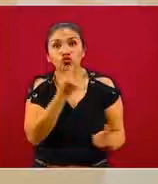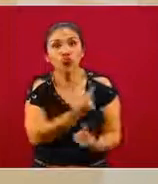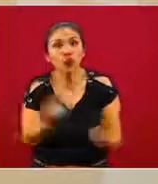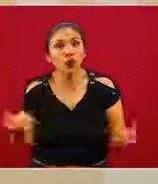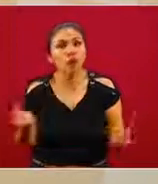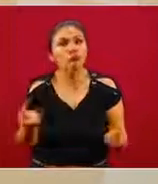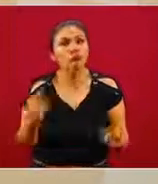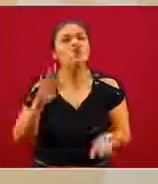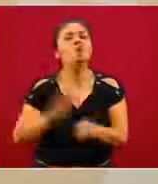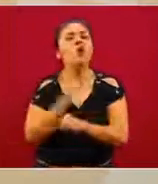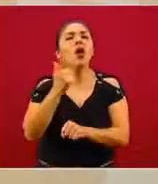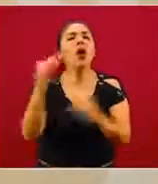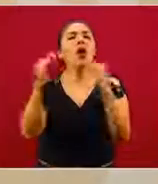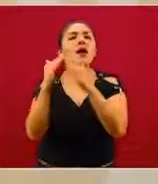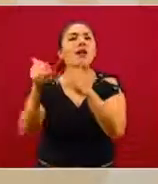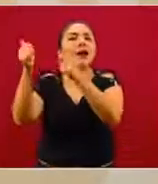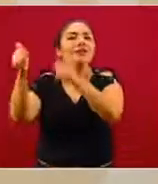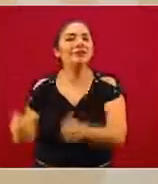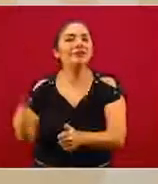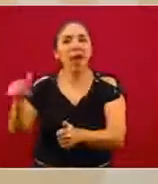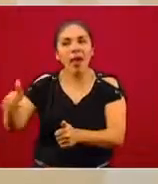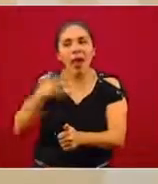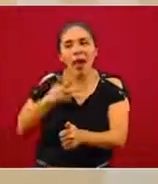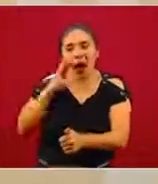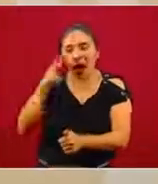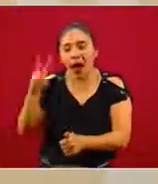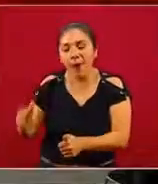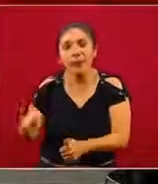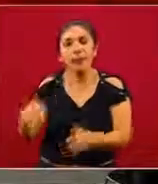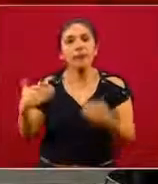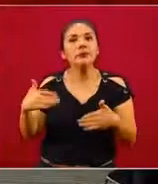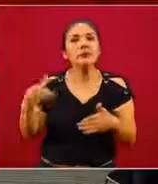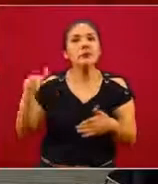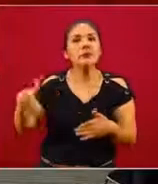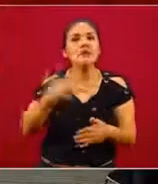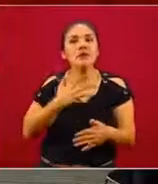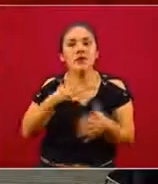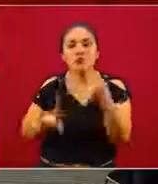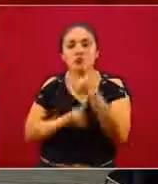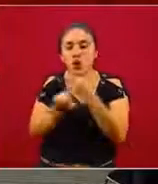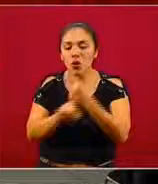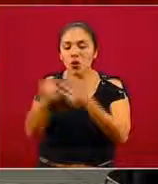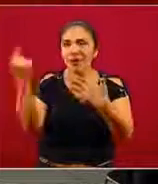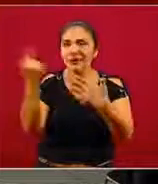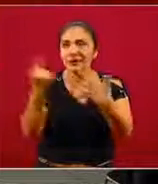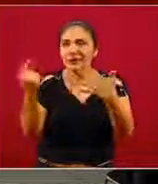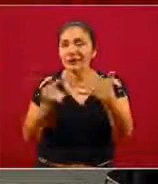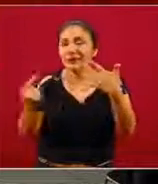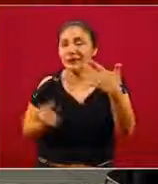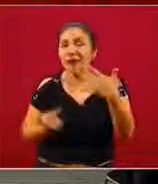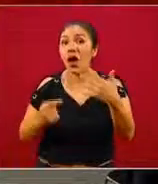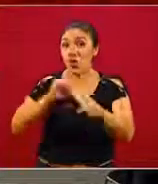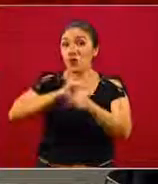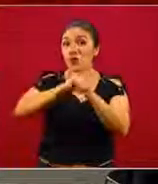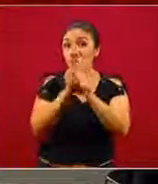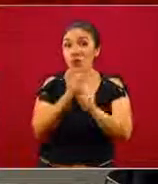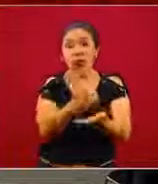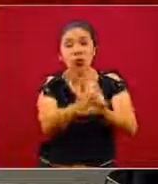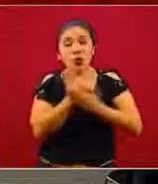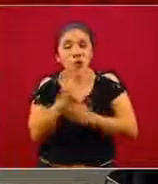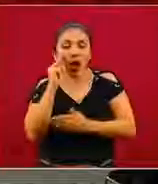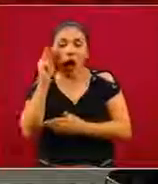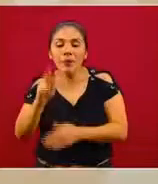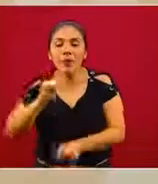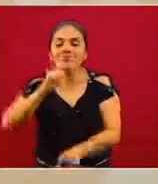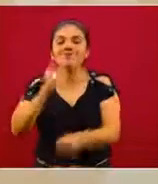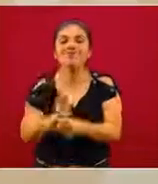many tenemos en children. casa, Why? Because now porque we ahí have them at están, home porque all the estamos time. viendo cada una de sus So now we're problemáticas. seeing Entonces all el of their COVID nos problems. ayuda, como en muchos otros ámbitos de